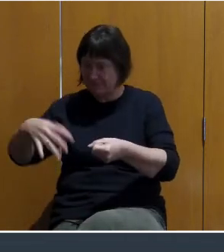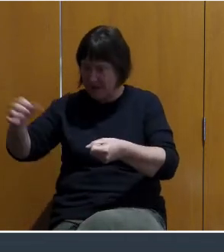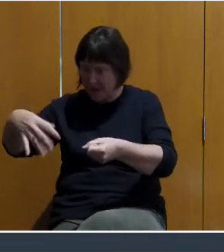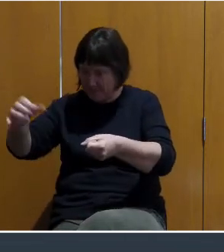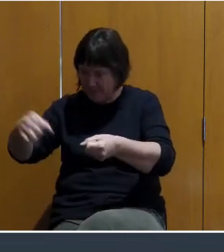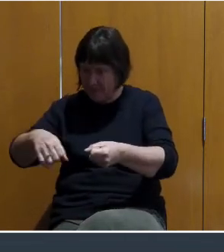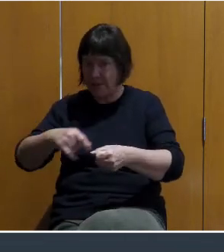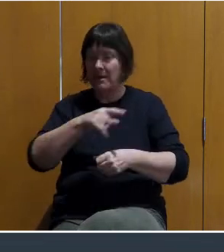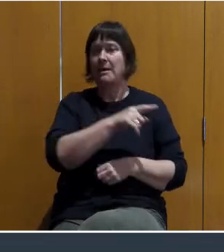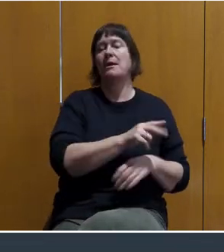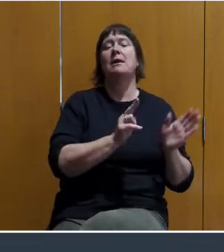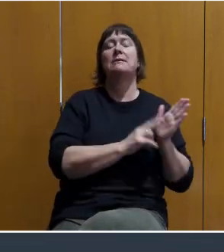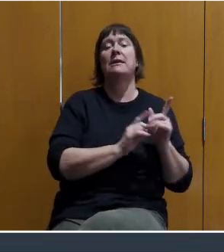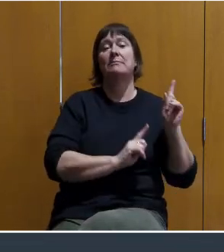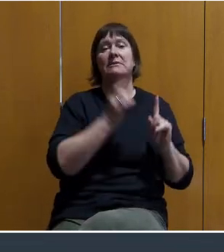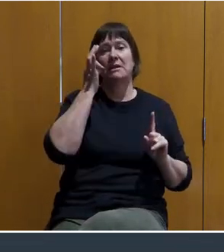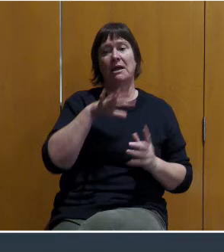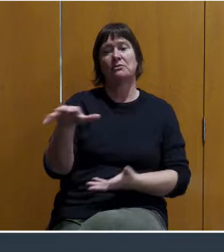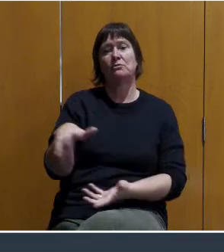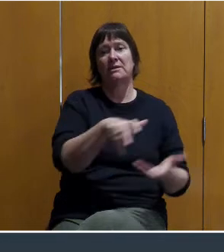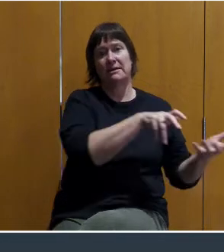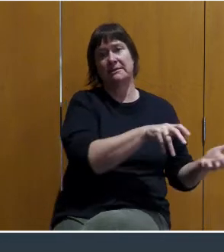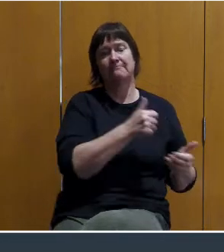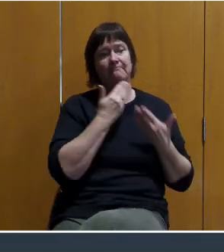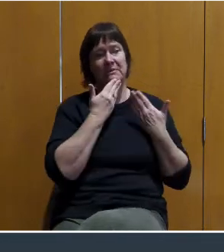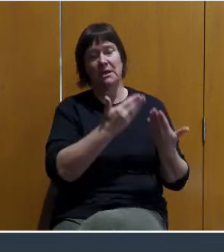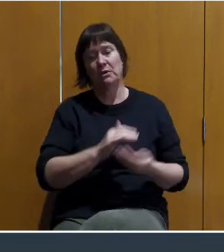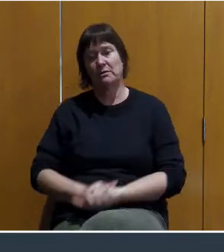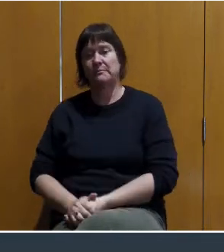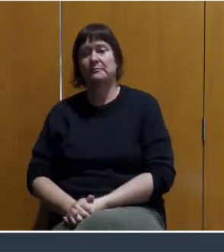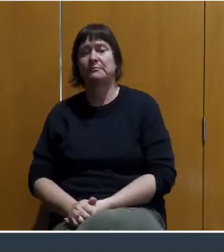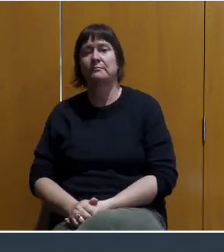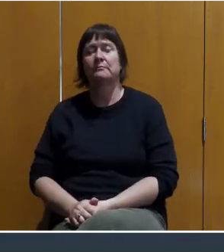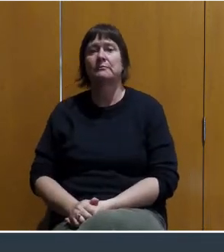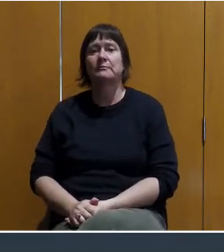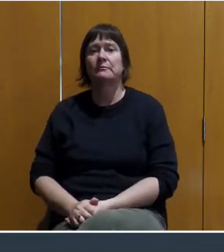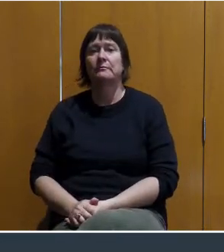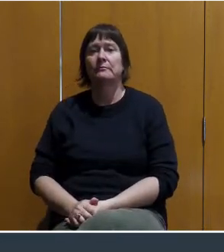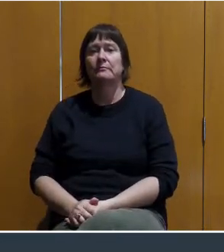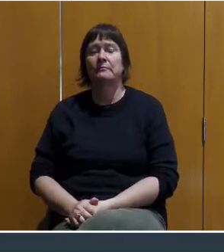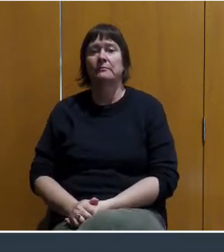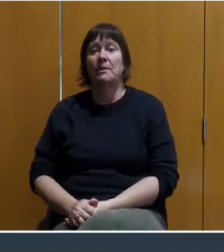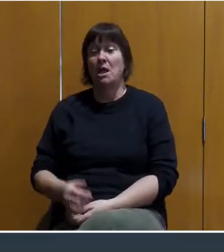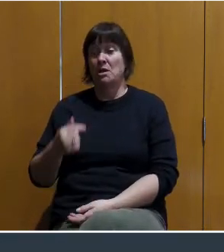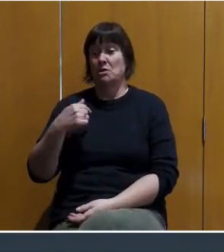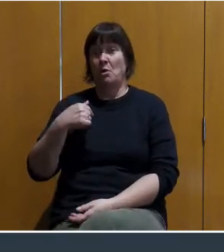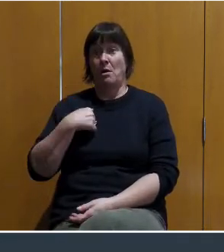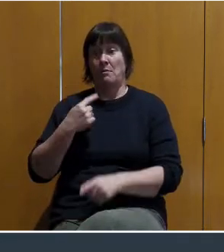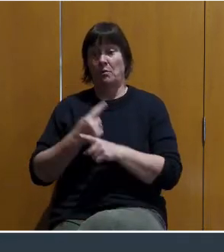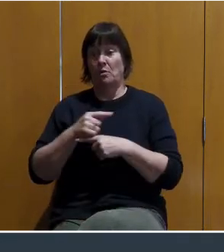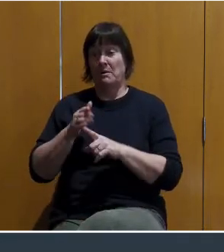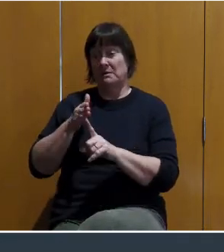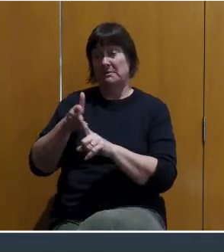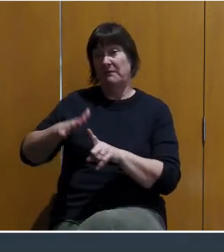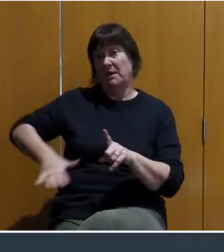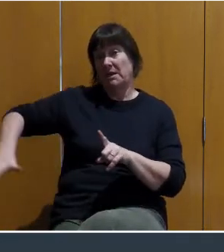Council picks them up for us. So we're grateful for that. So the area that I'm particularly talking about